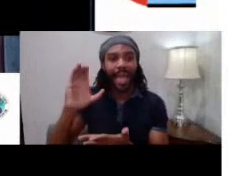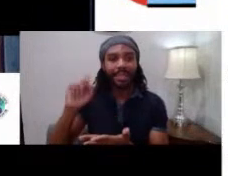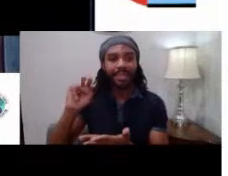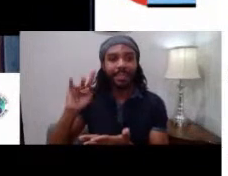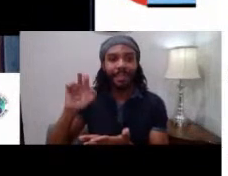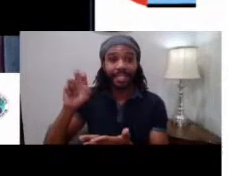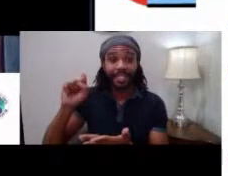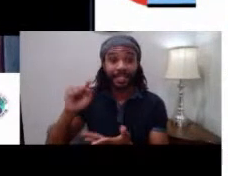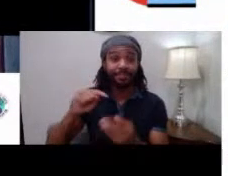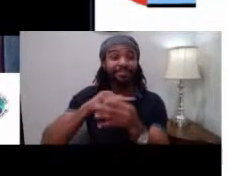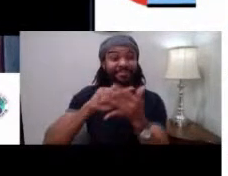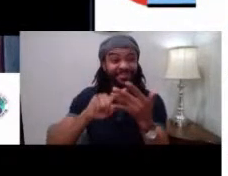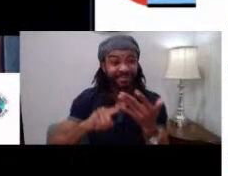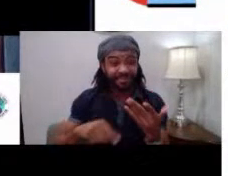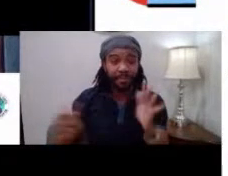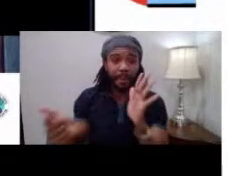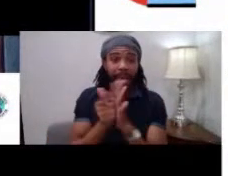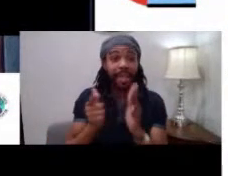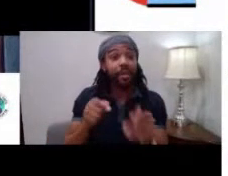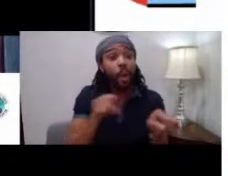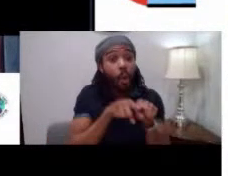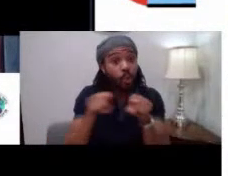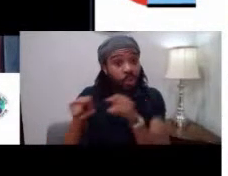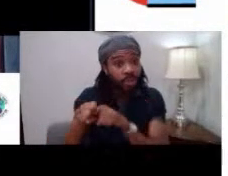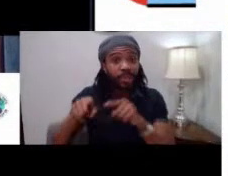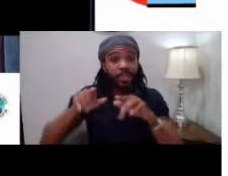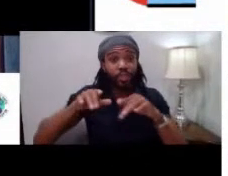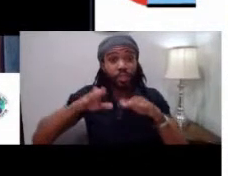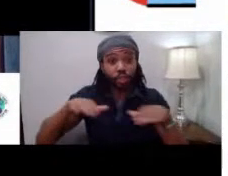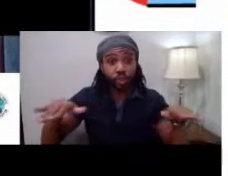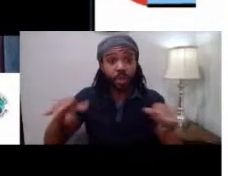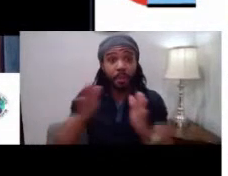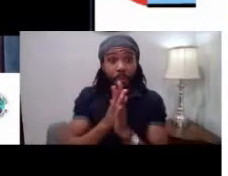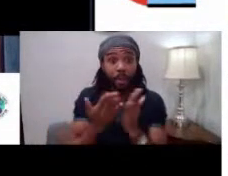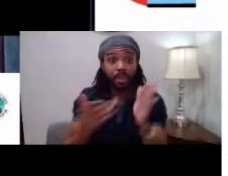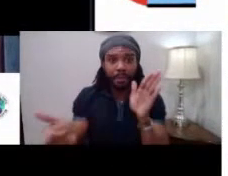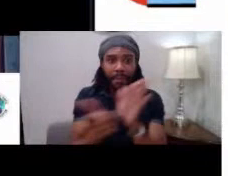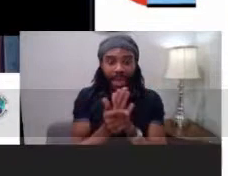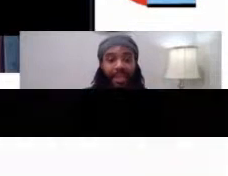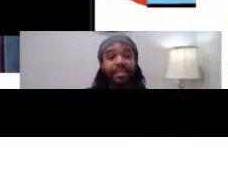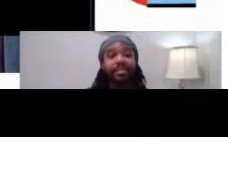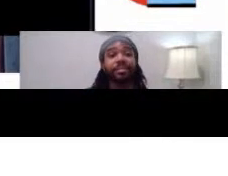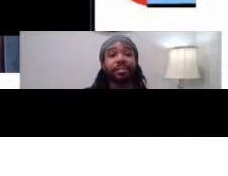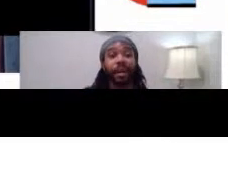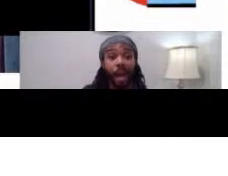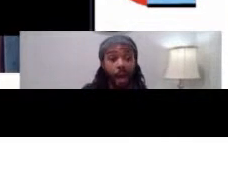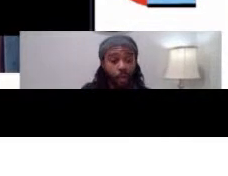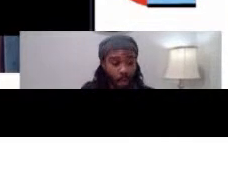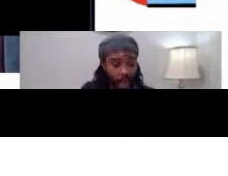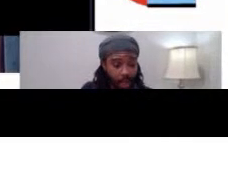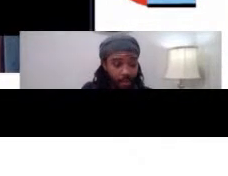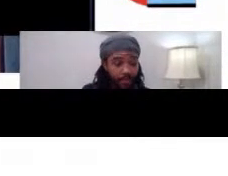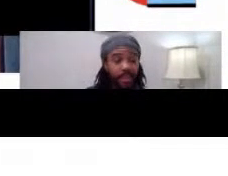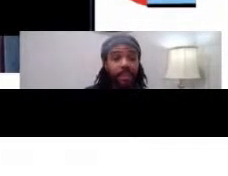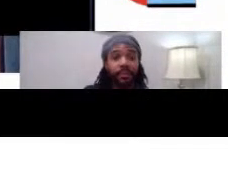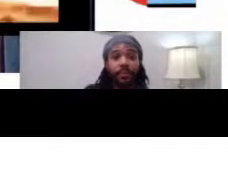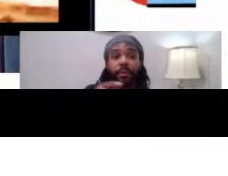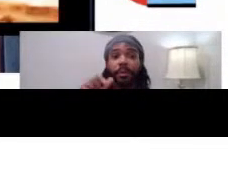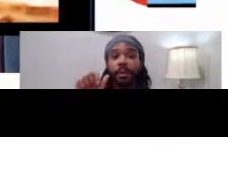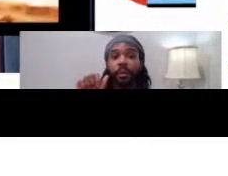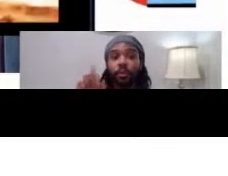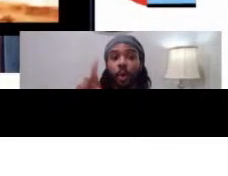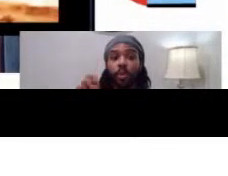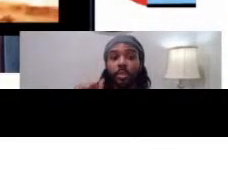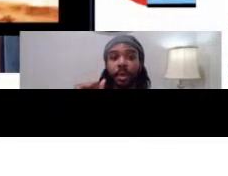books have been banned, including biographies of Rosa Parks, Ruby Bridges, and Martin Luther King Jr.